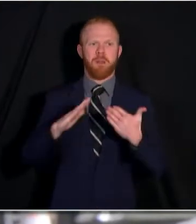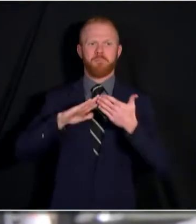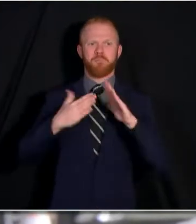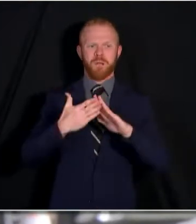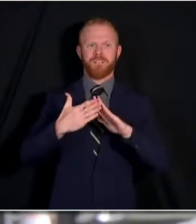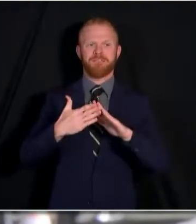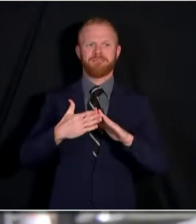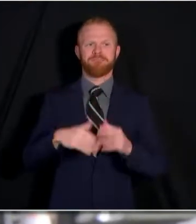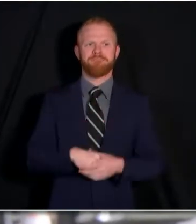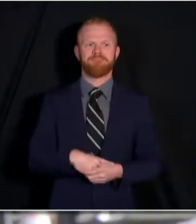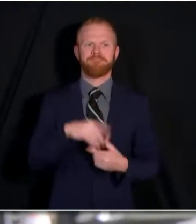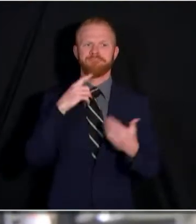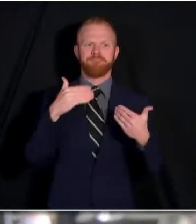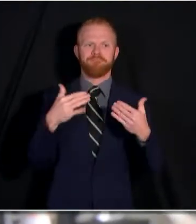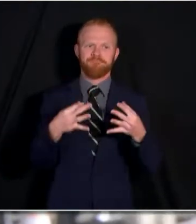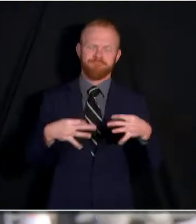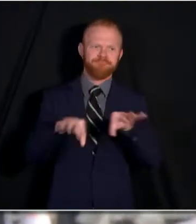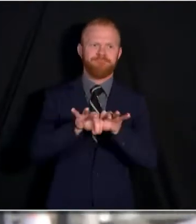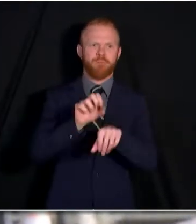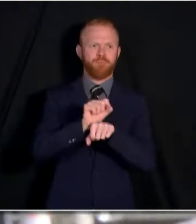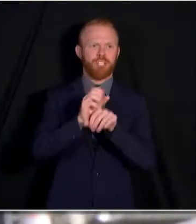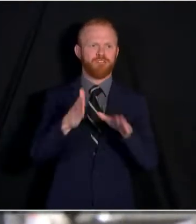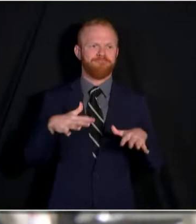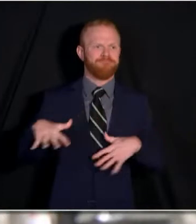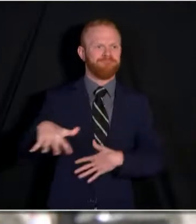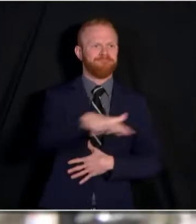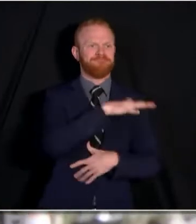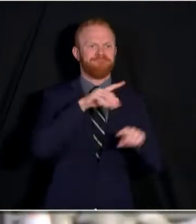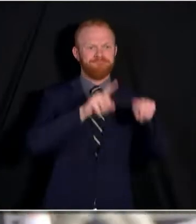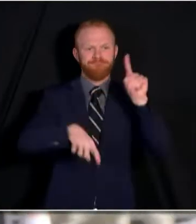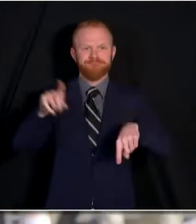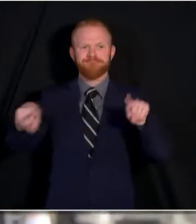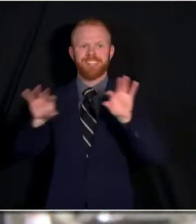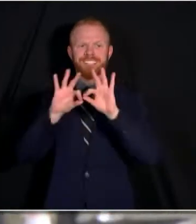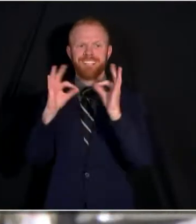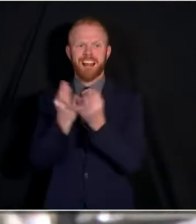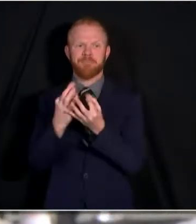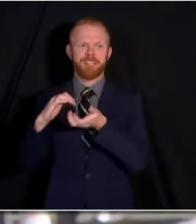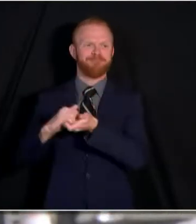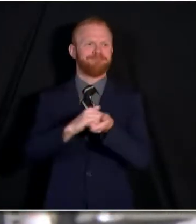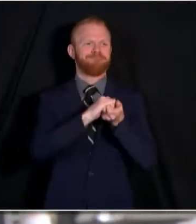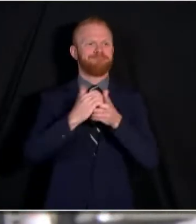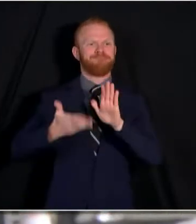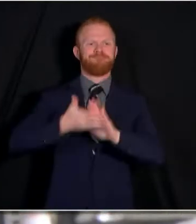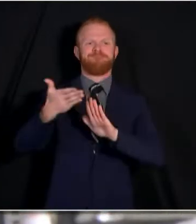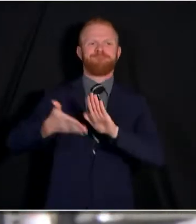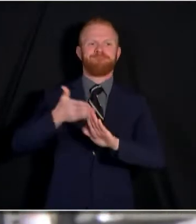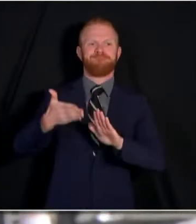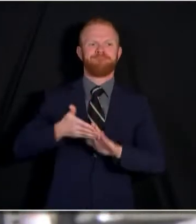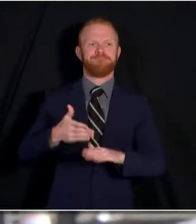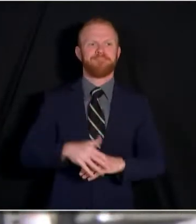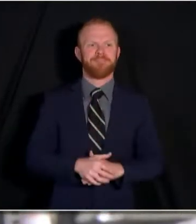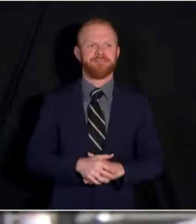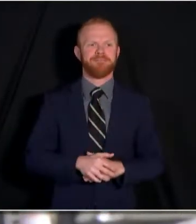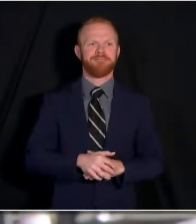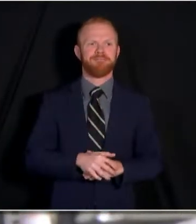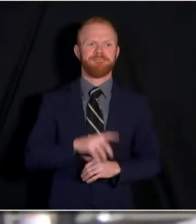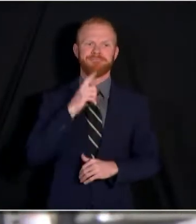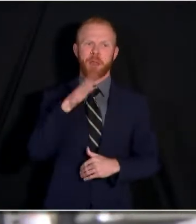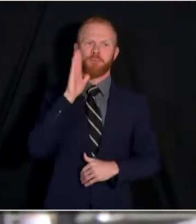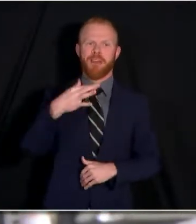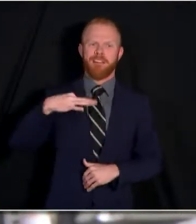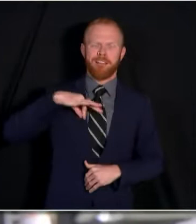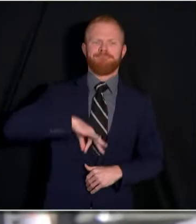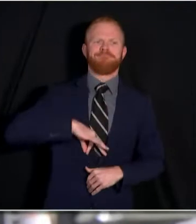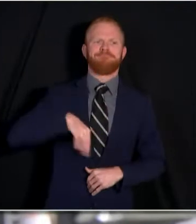elders, and diverse families that jointly run and will be beneficiaries of this endeavor that